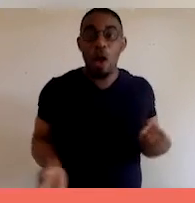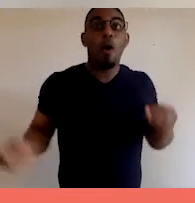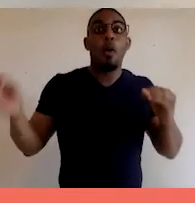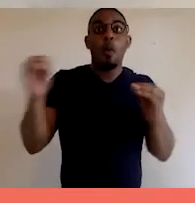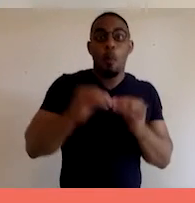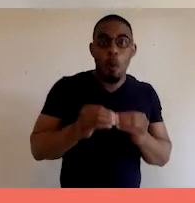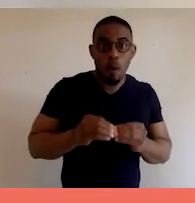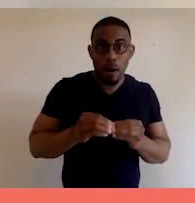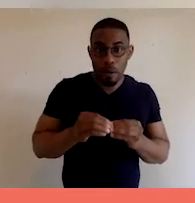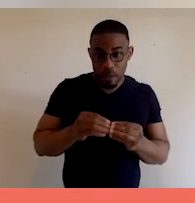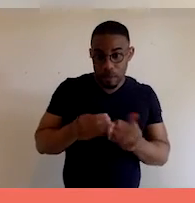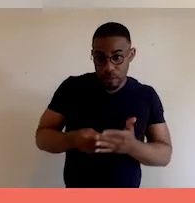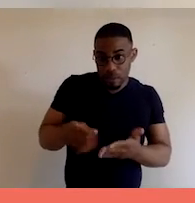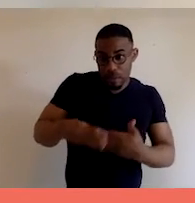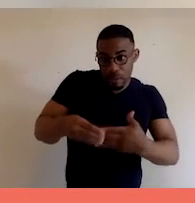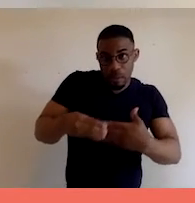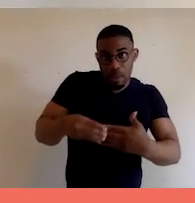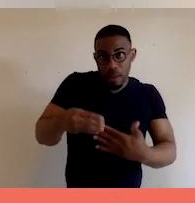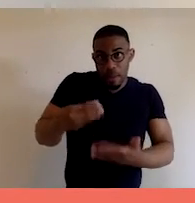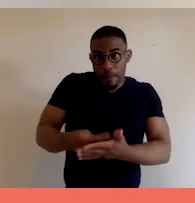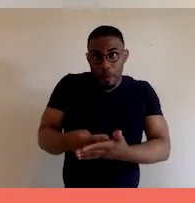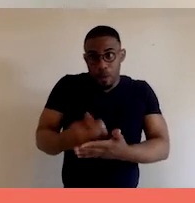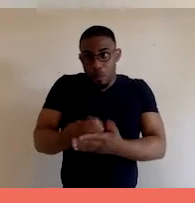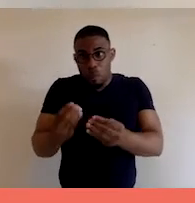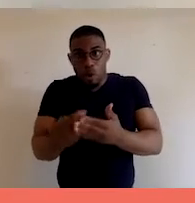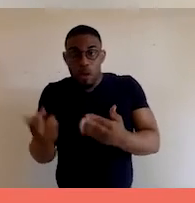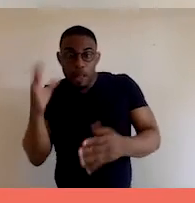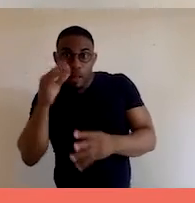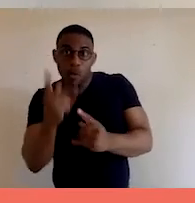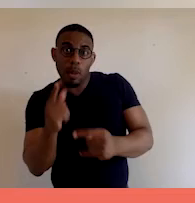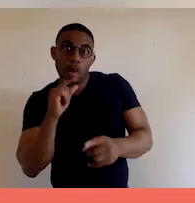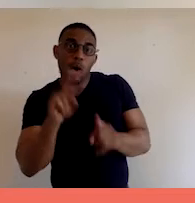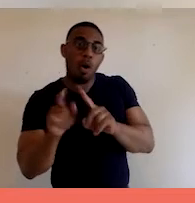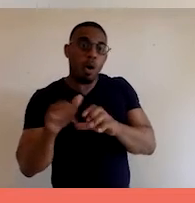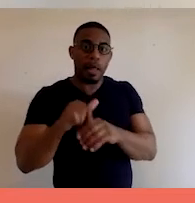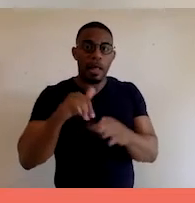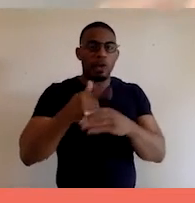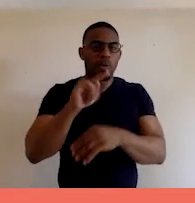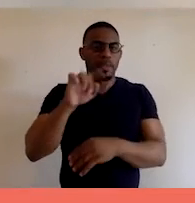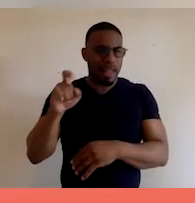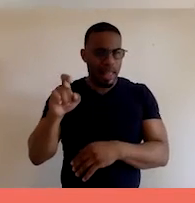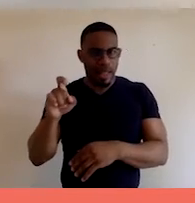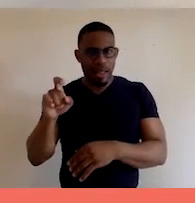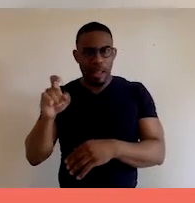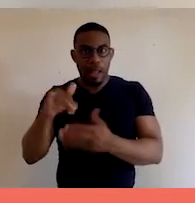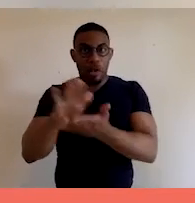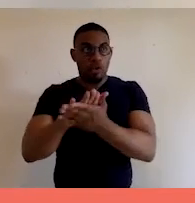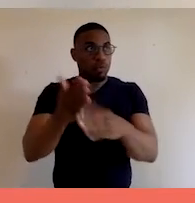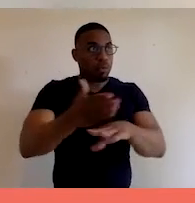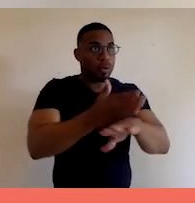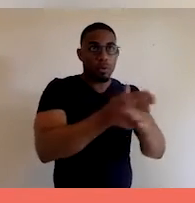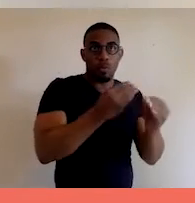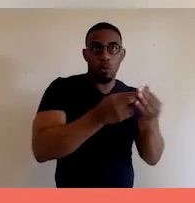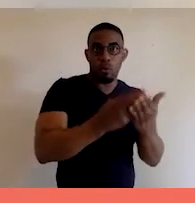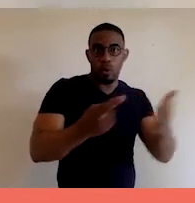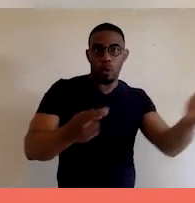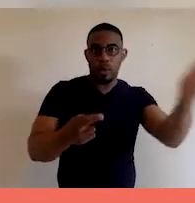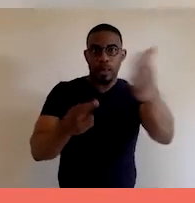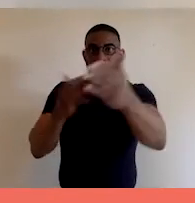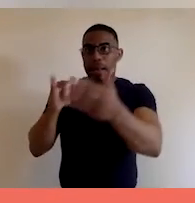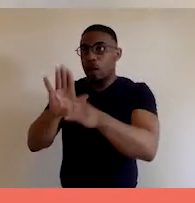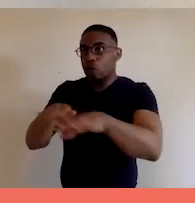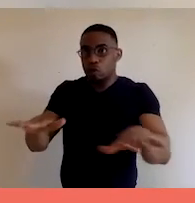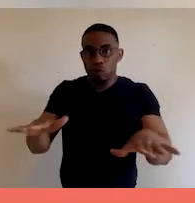more expendable income. They have more resources. Well, guess what? They're also in a new tax bracket. Now the schools are getting more resources. Now